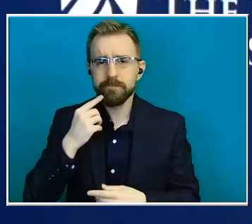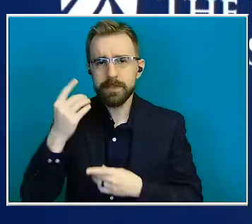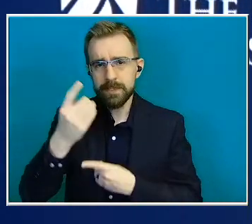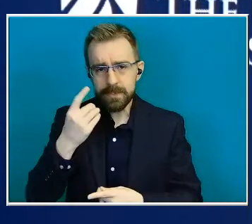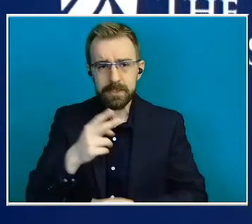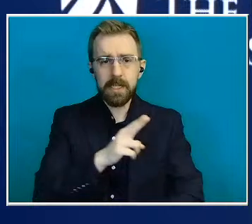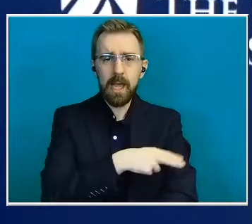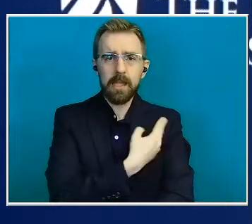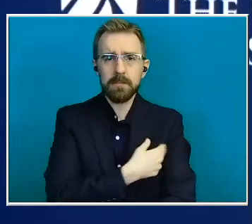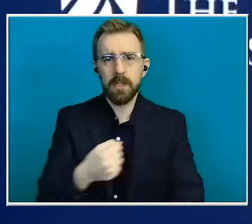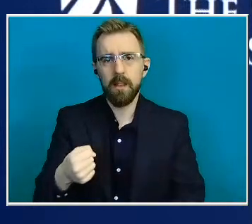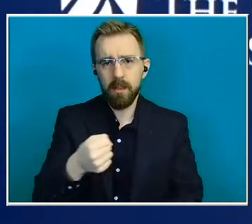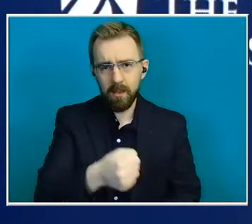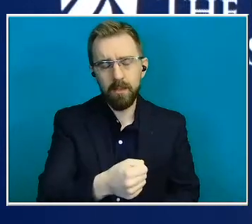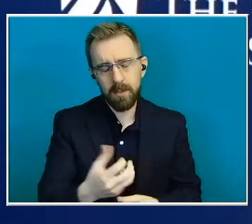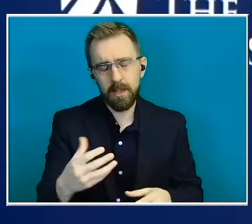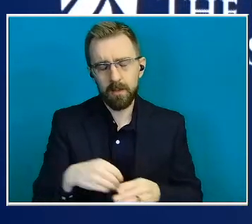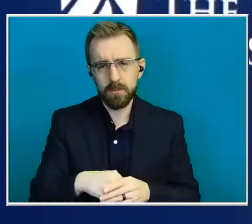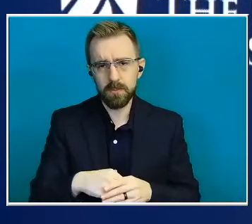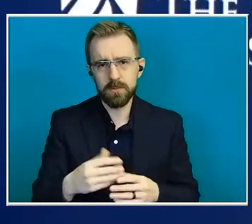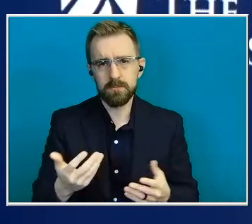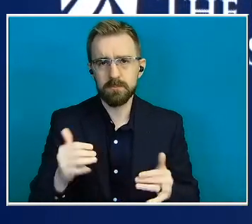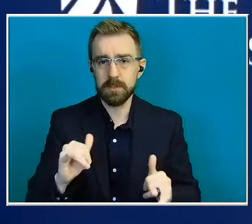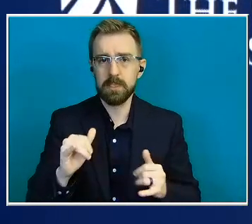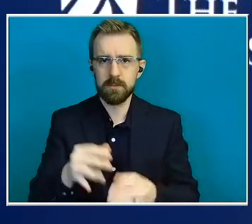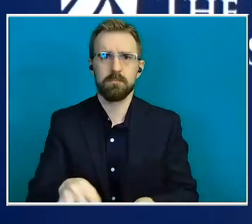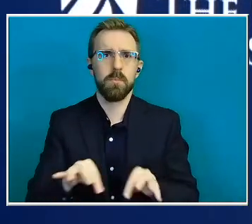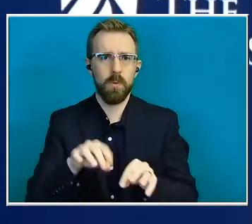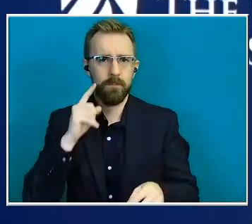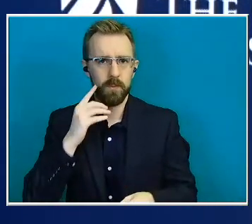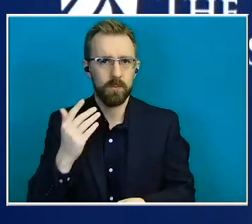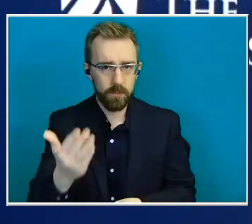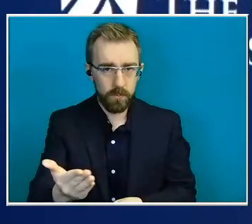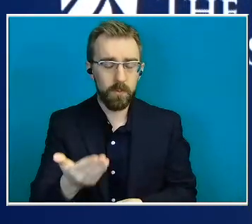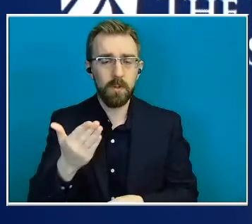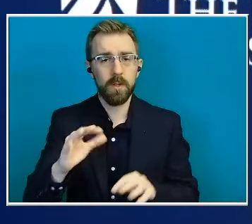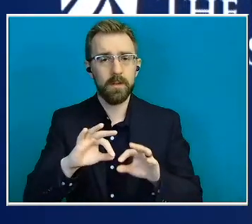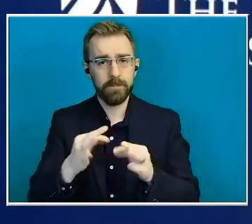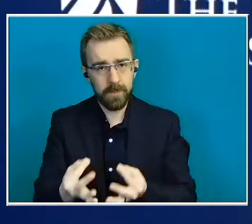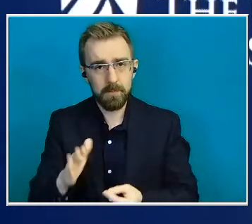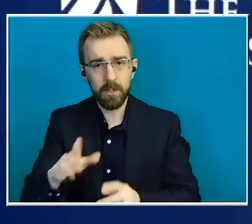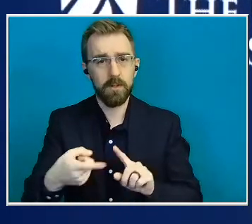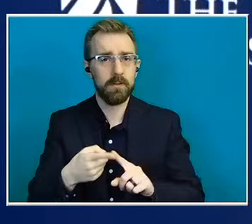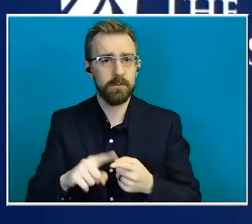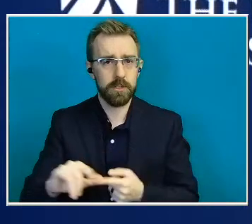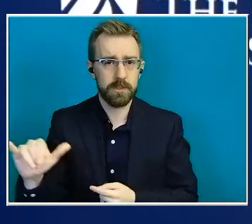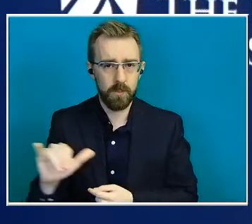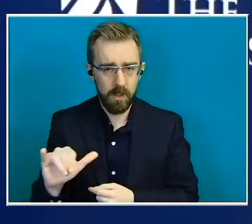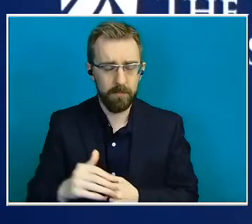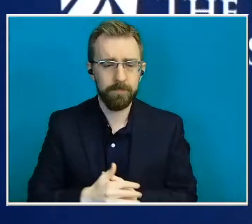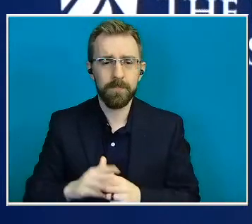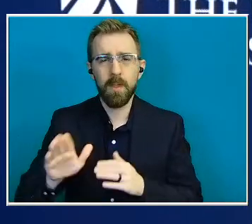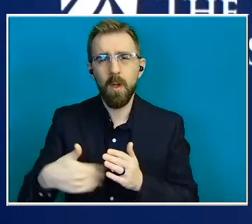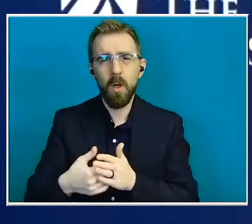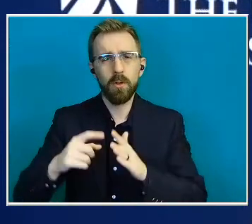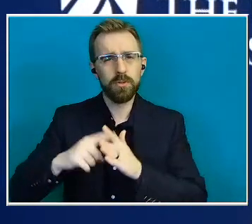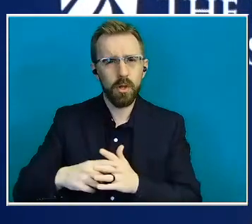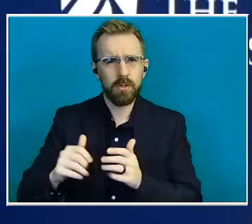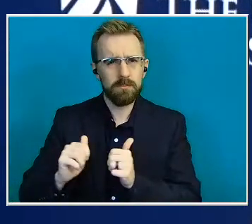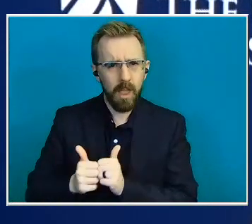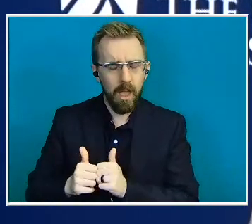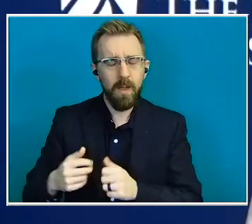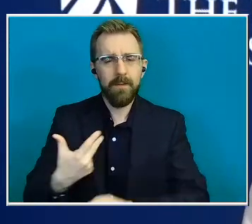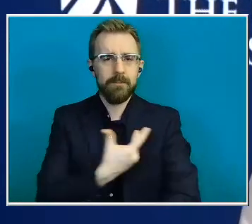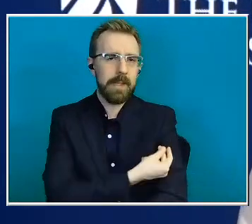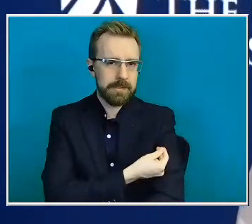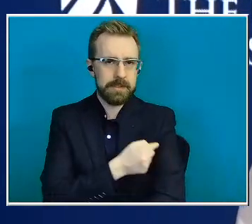is vitally important for you, your family, and your friends. It all starts with vaccination. We know that we have safe